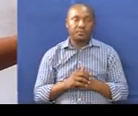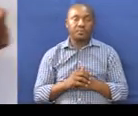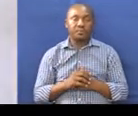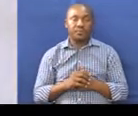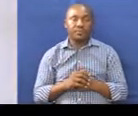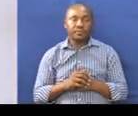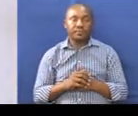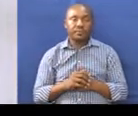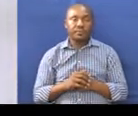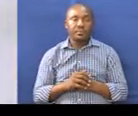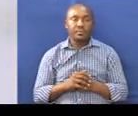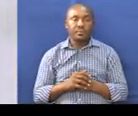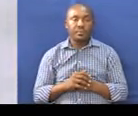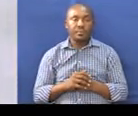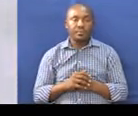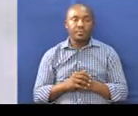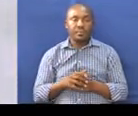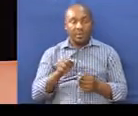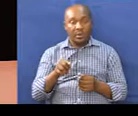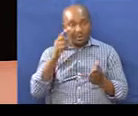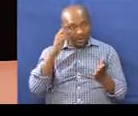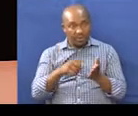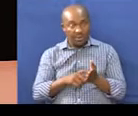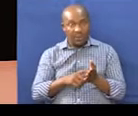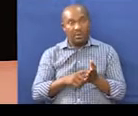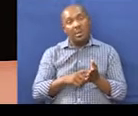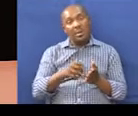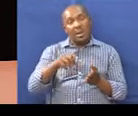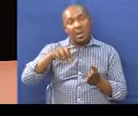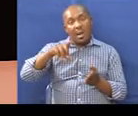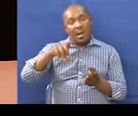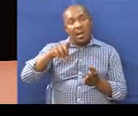Copper 2 sulfate solution. This implies protein was absent.